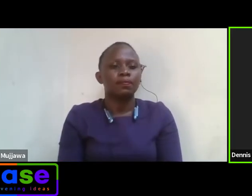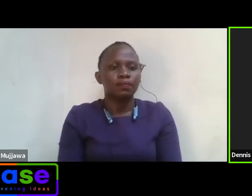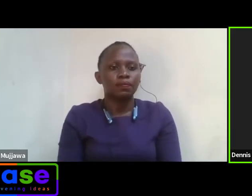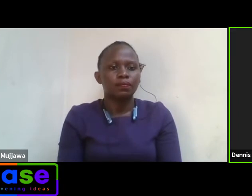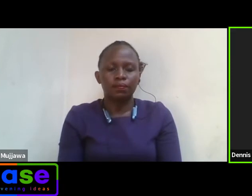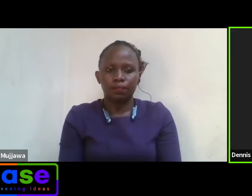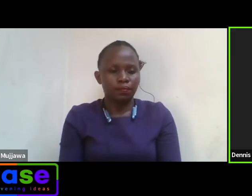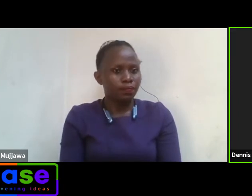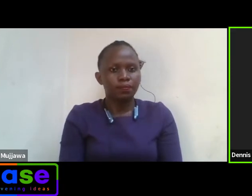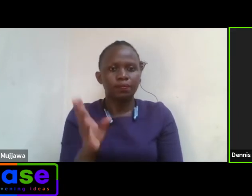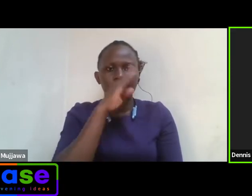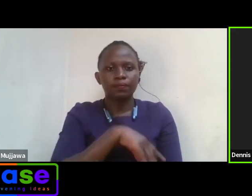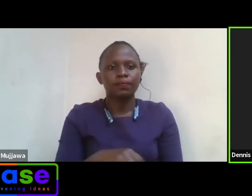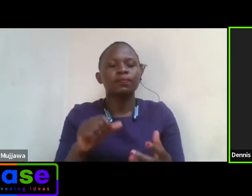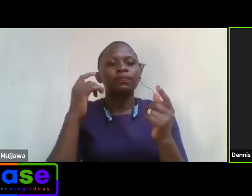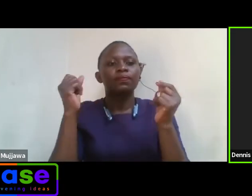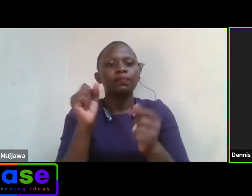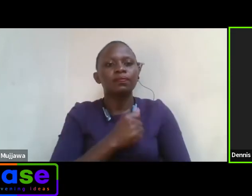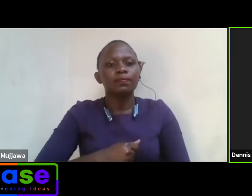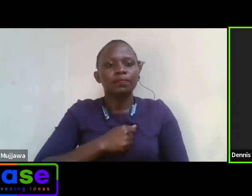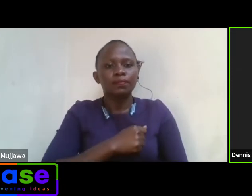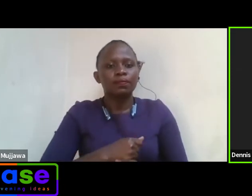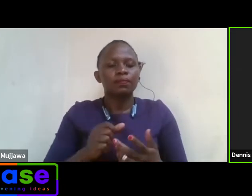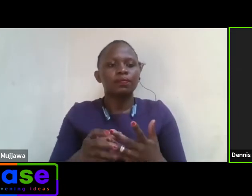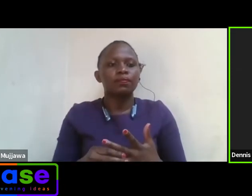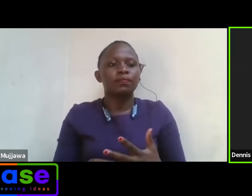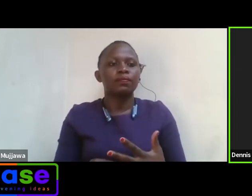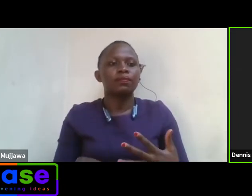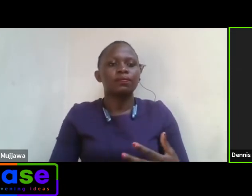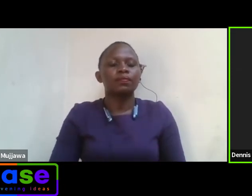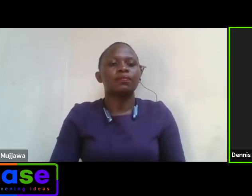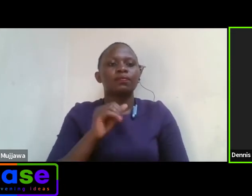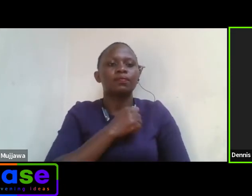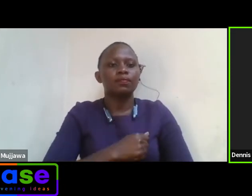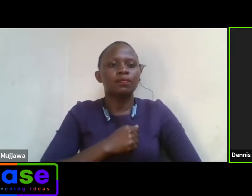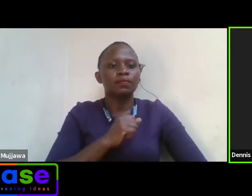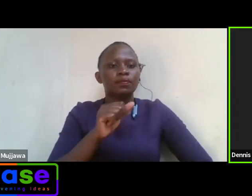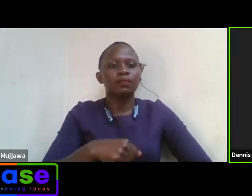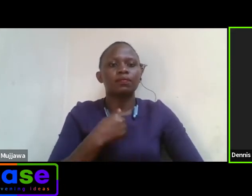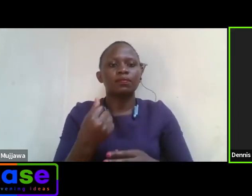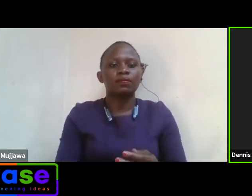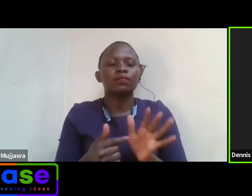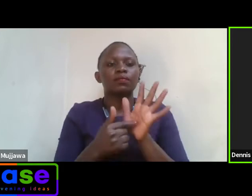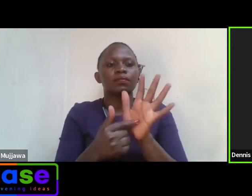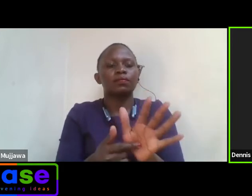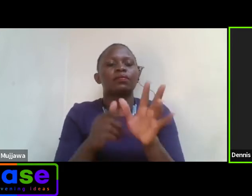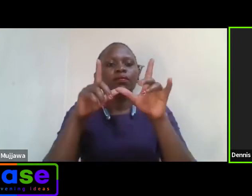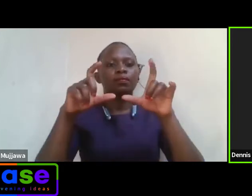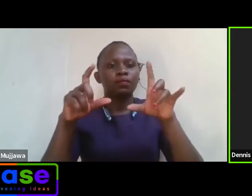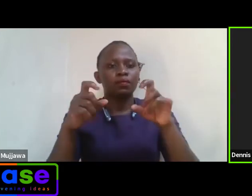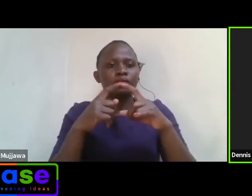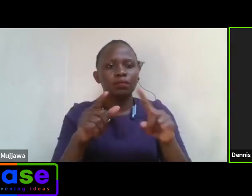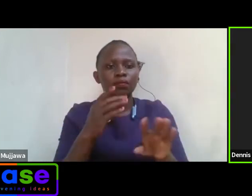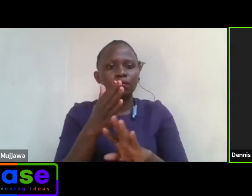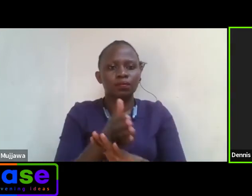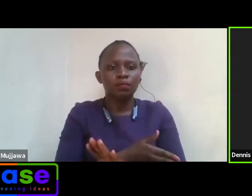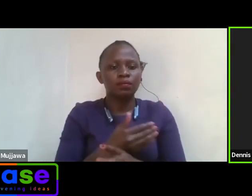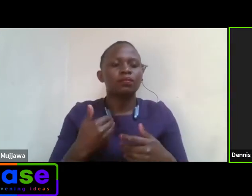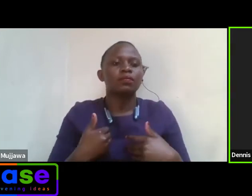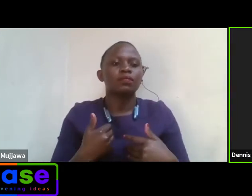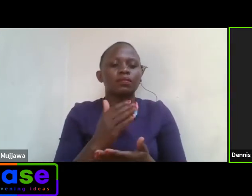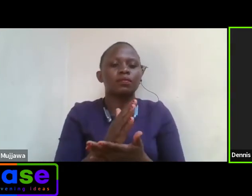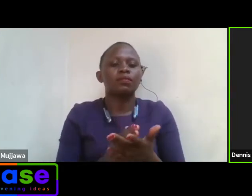It's a shame that I'm not able to share my screen. Maybe I'll do that later. I had some interesting pictures of some of the hands-on practical